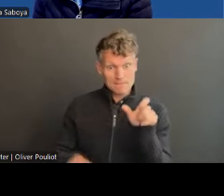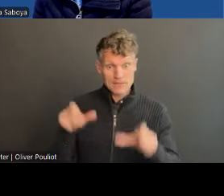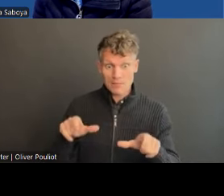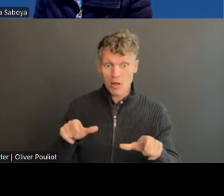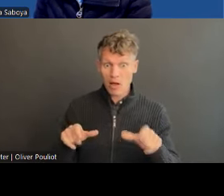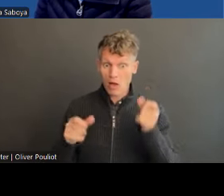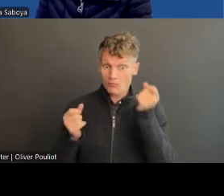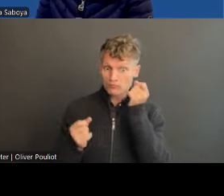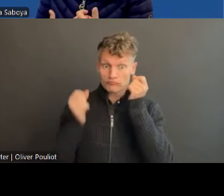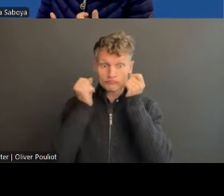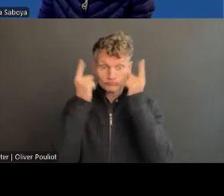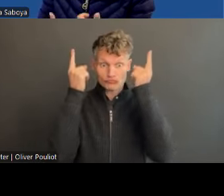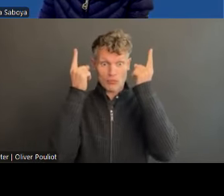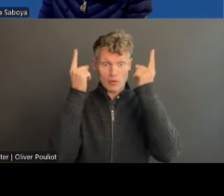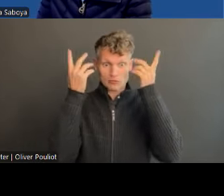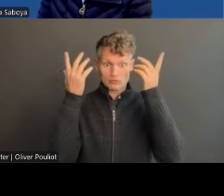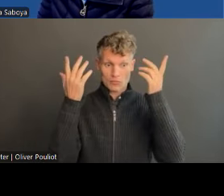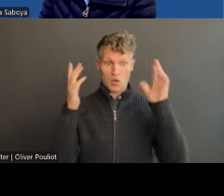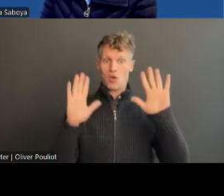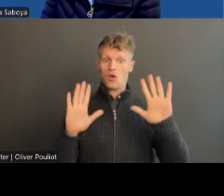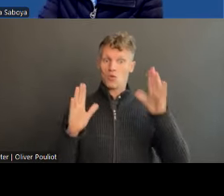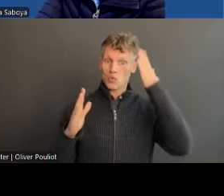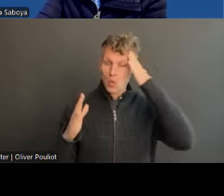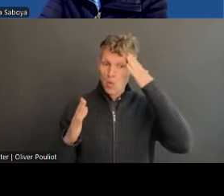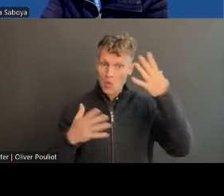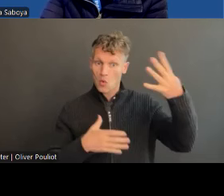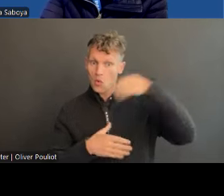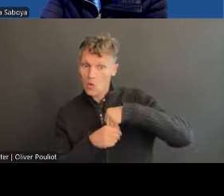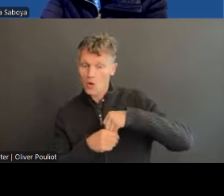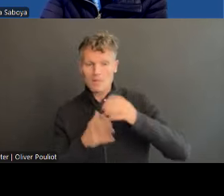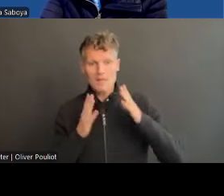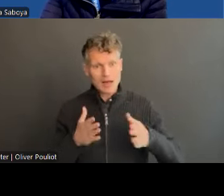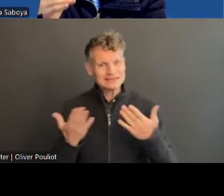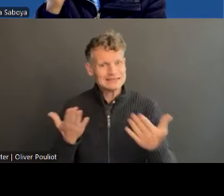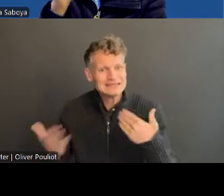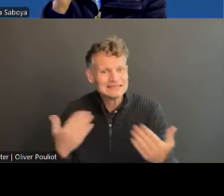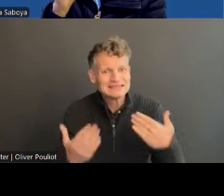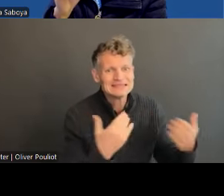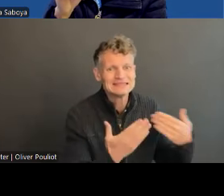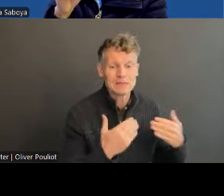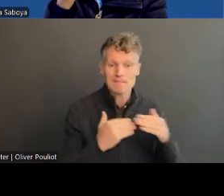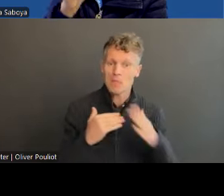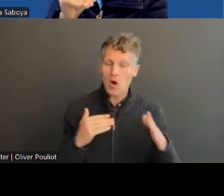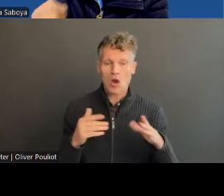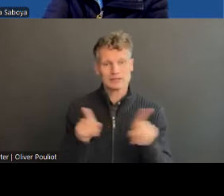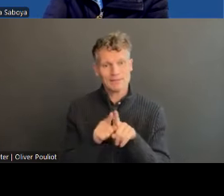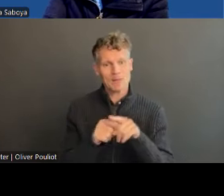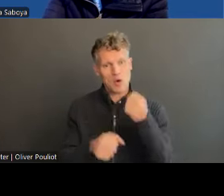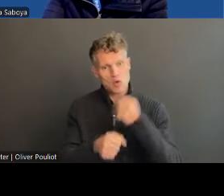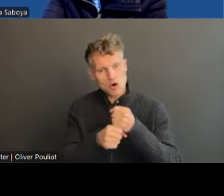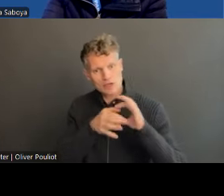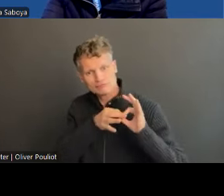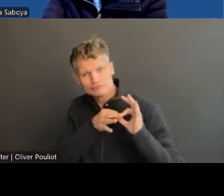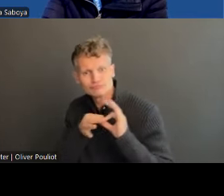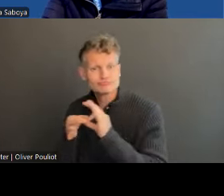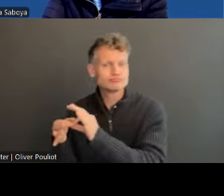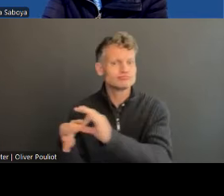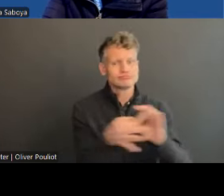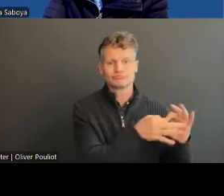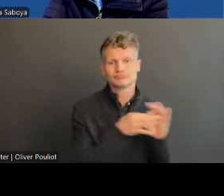monitoring actions. And we need to accelerate the cross-sectoral collaboration if we really want to impact on the root